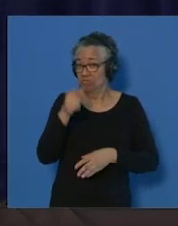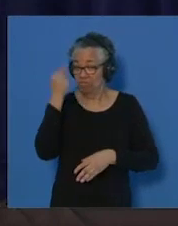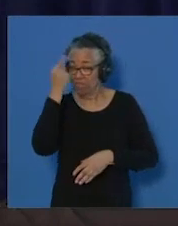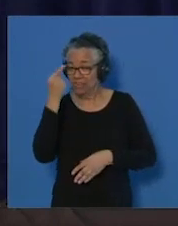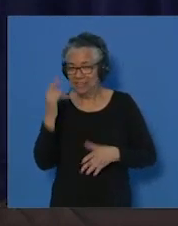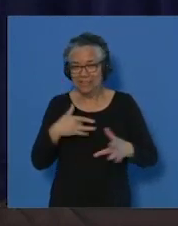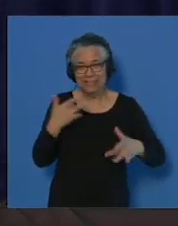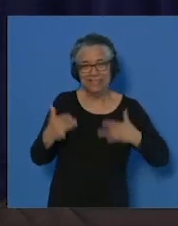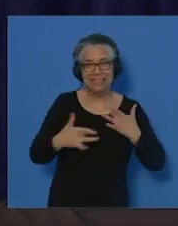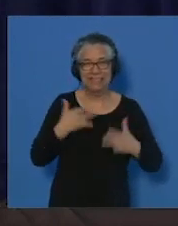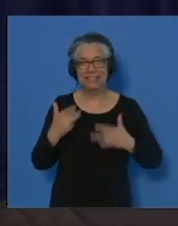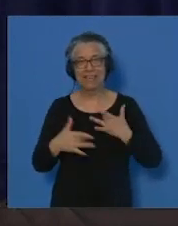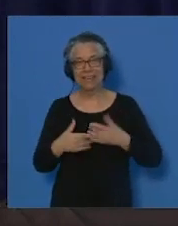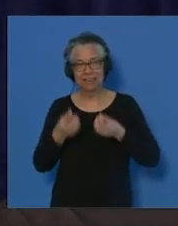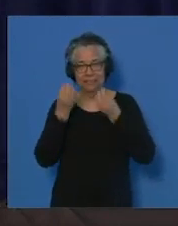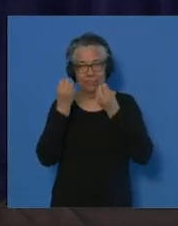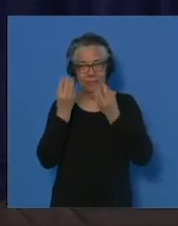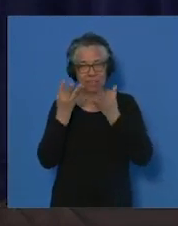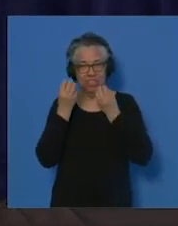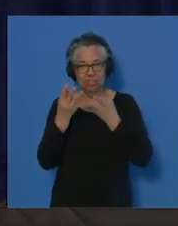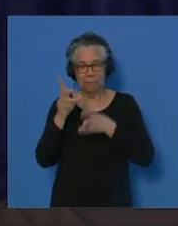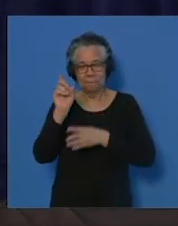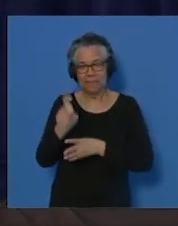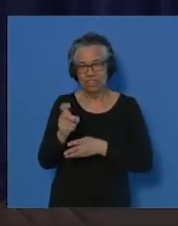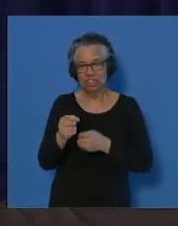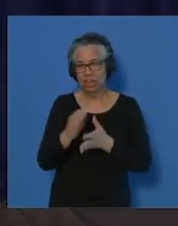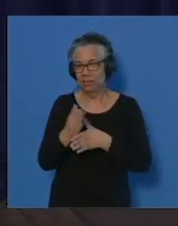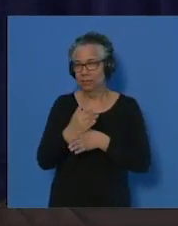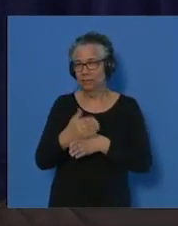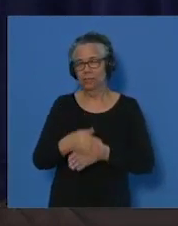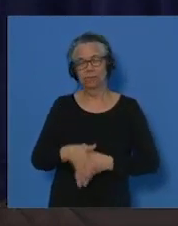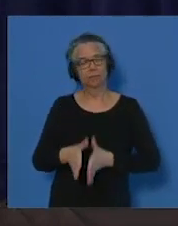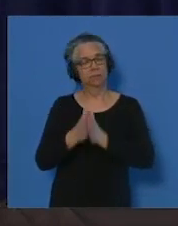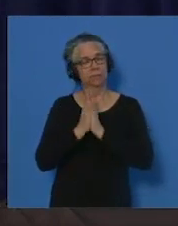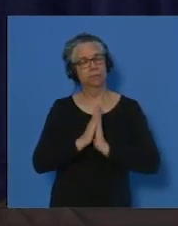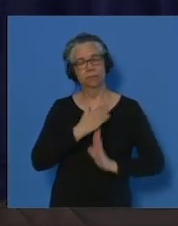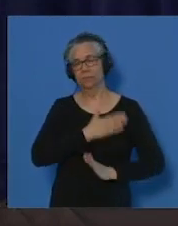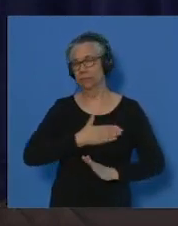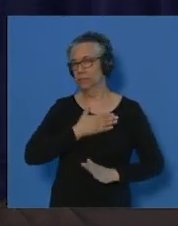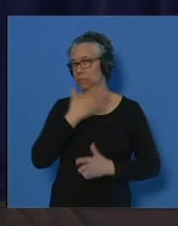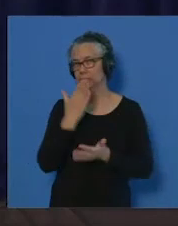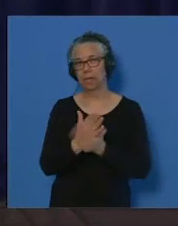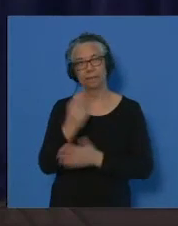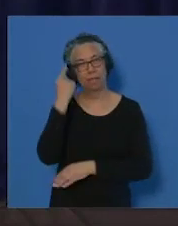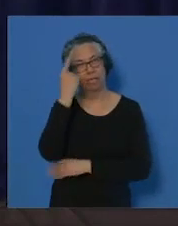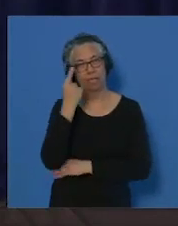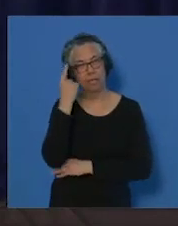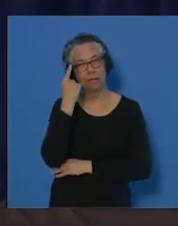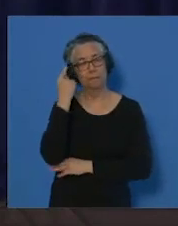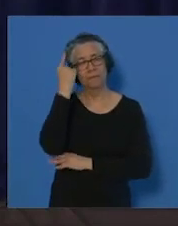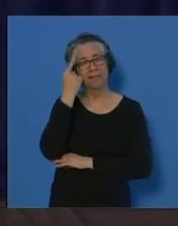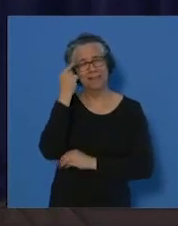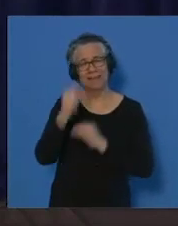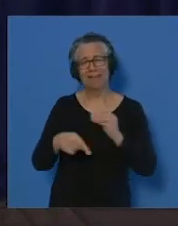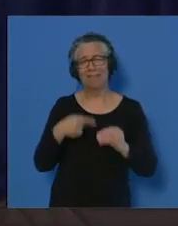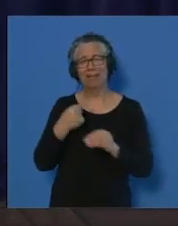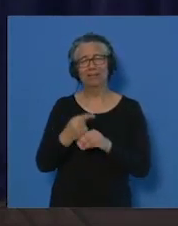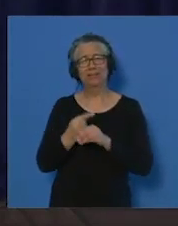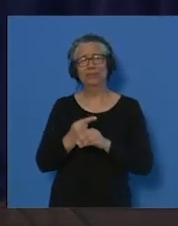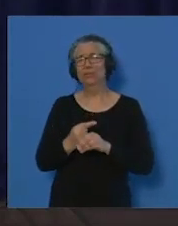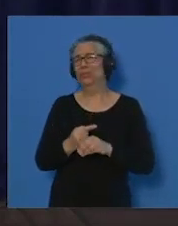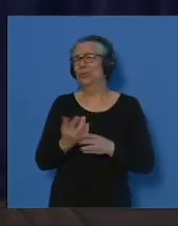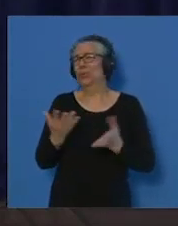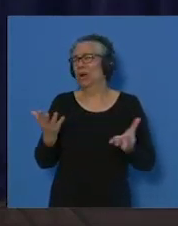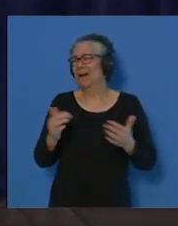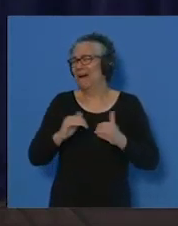information that must be shared immediately, I beg you to stop and think. Think about the impact that your story